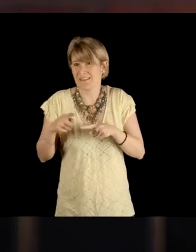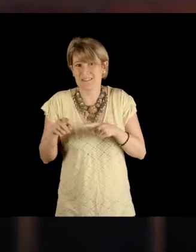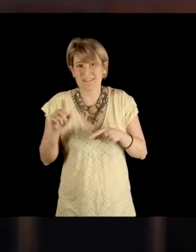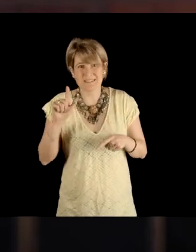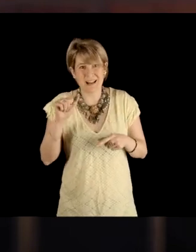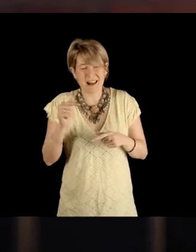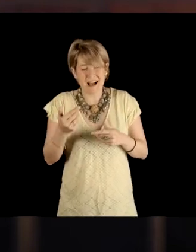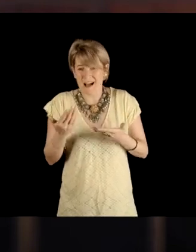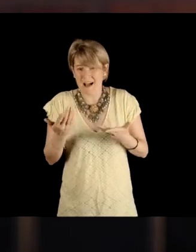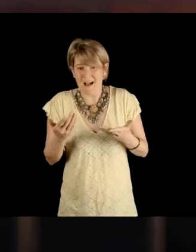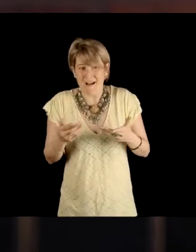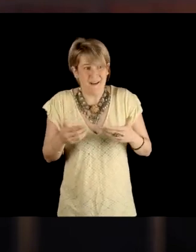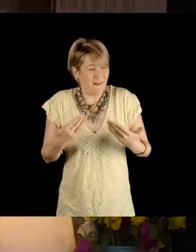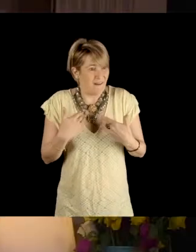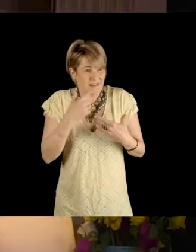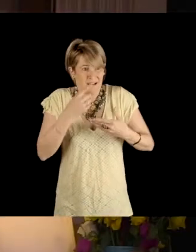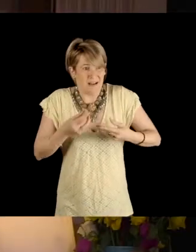So perception again.